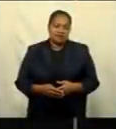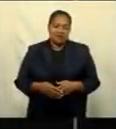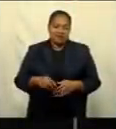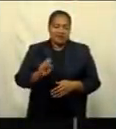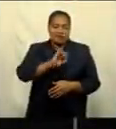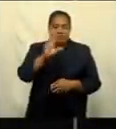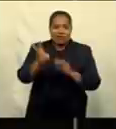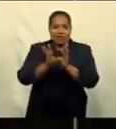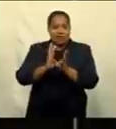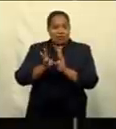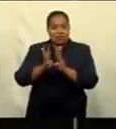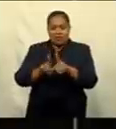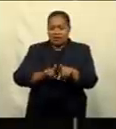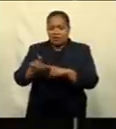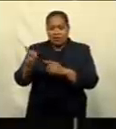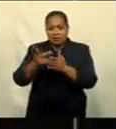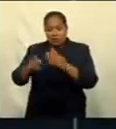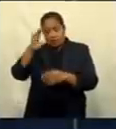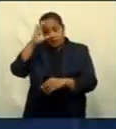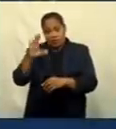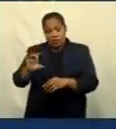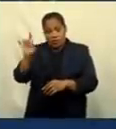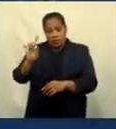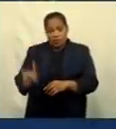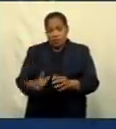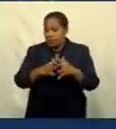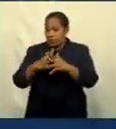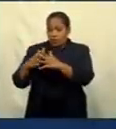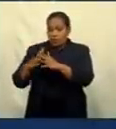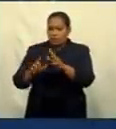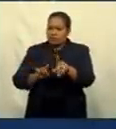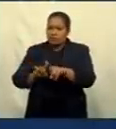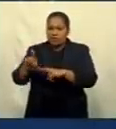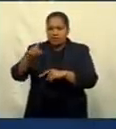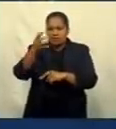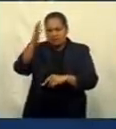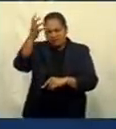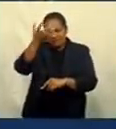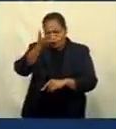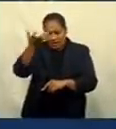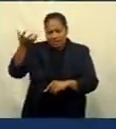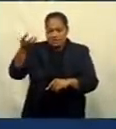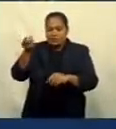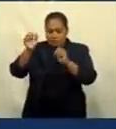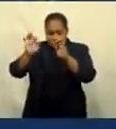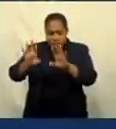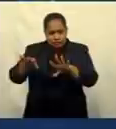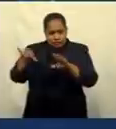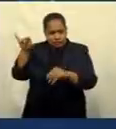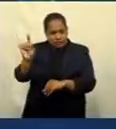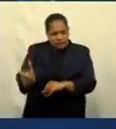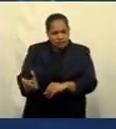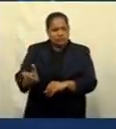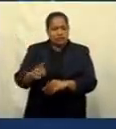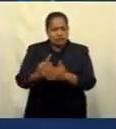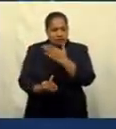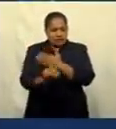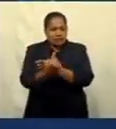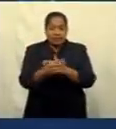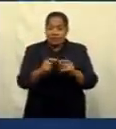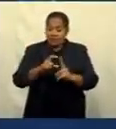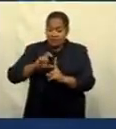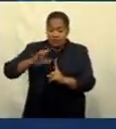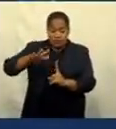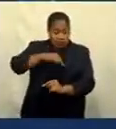Fine weather prevailed over most parts of the country today. In the west, mostly cloudy and some rain and thunderstorms were experienced. Eastwards